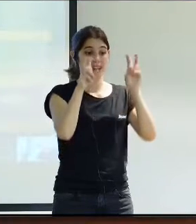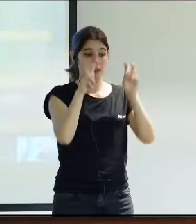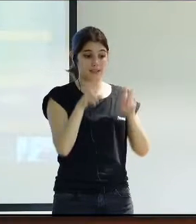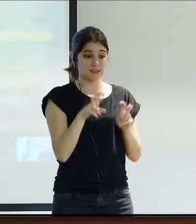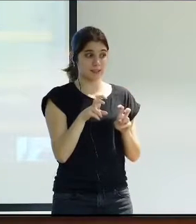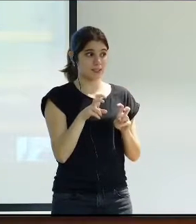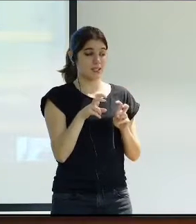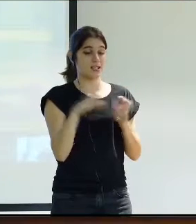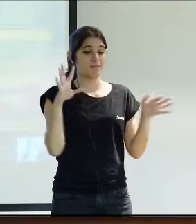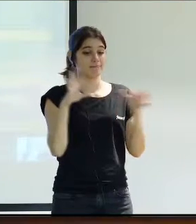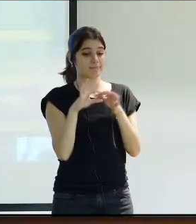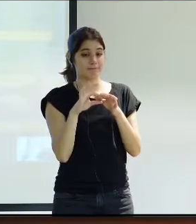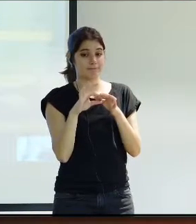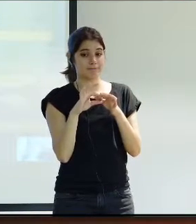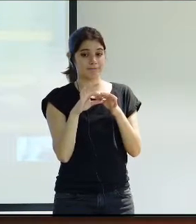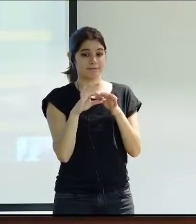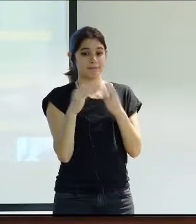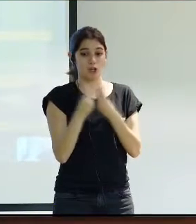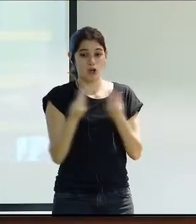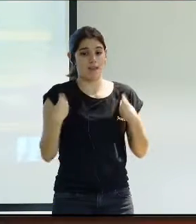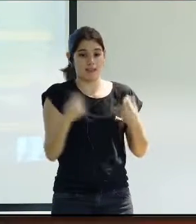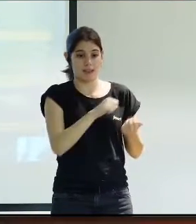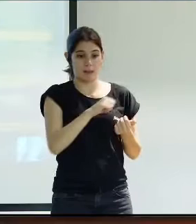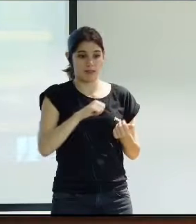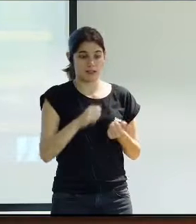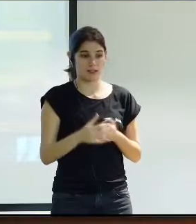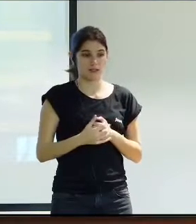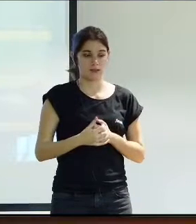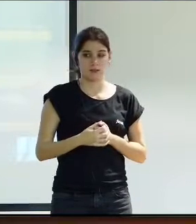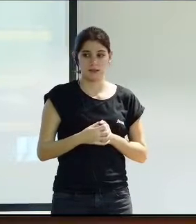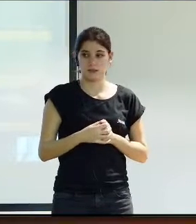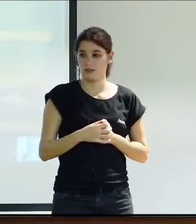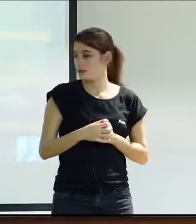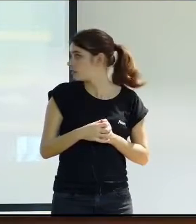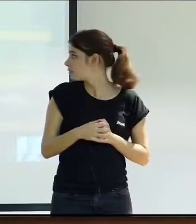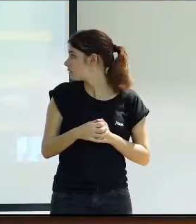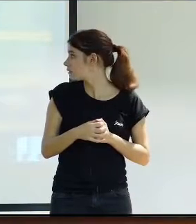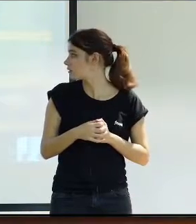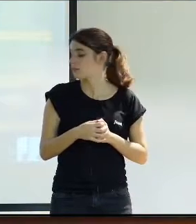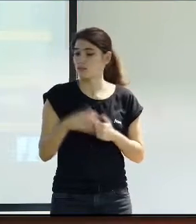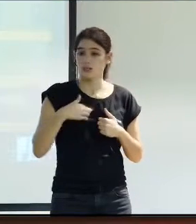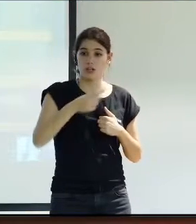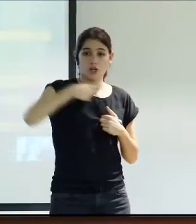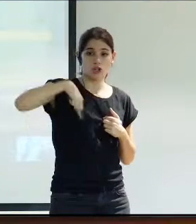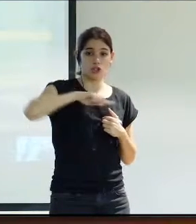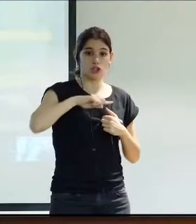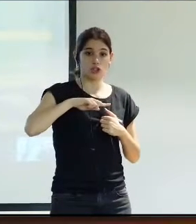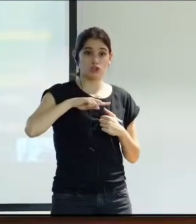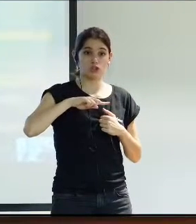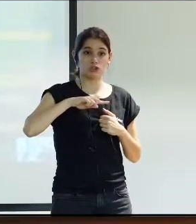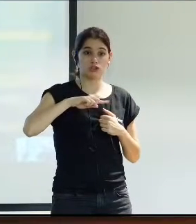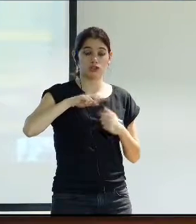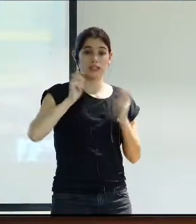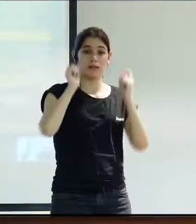independently. And we have also provided concluding observations, which is guidance